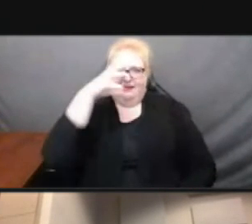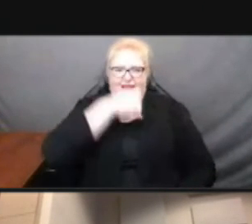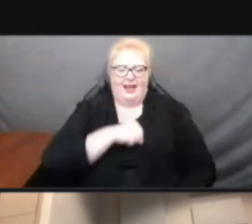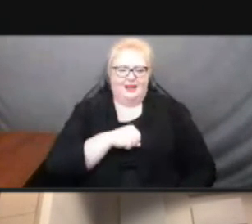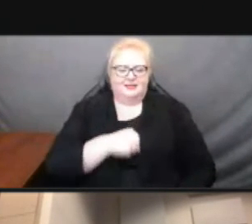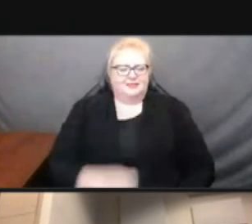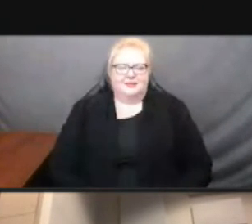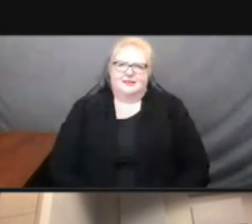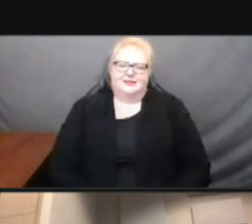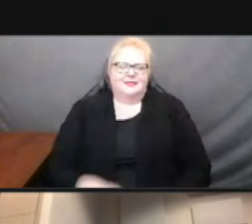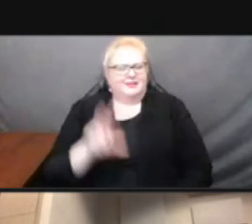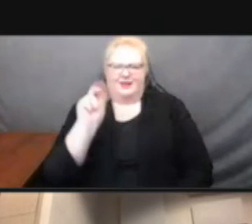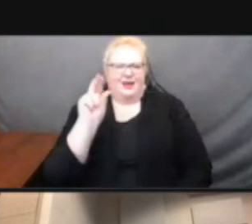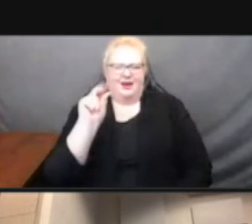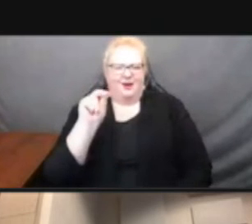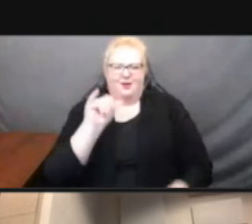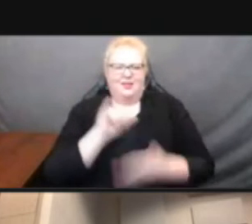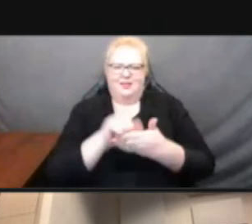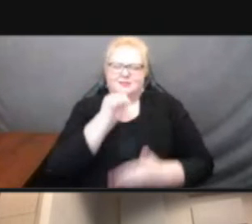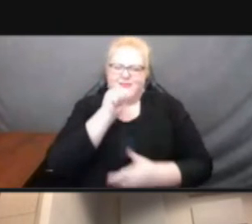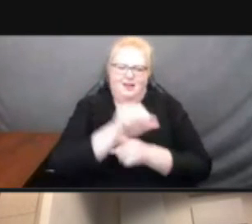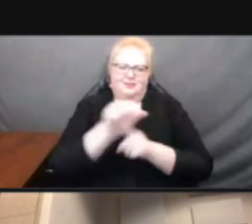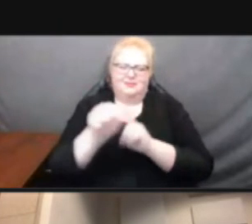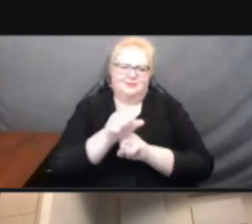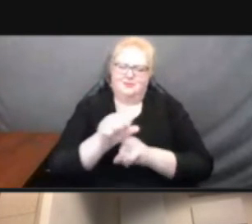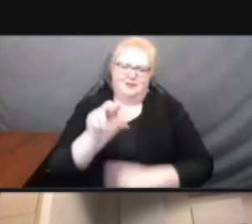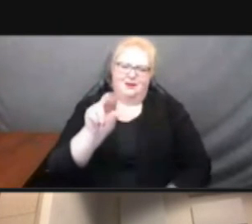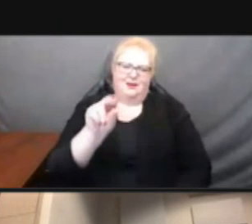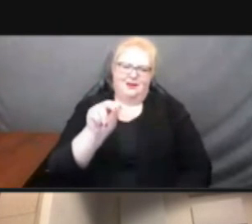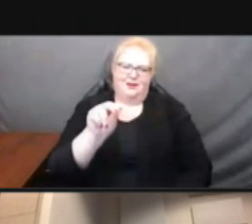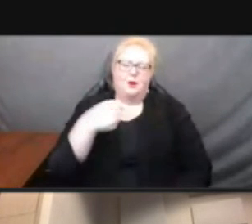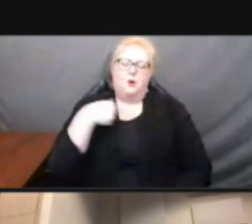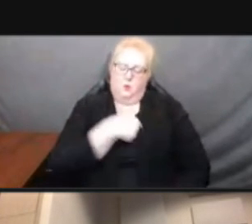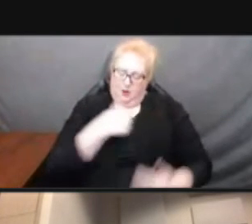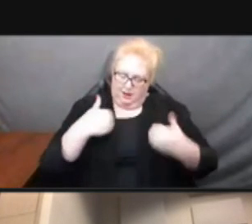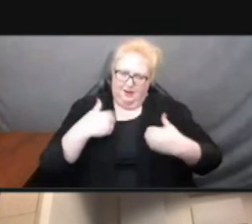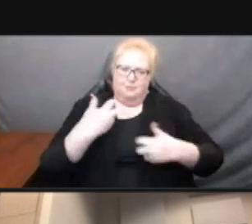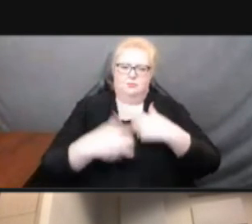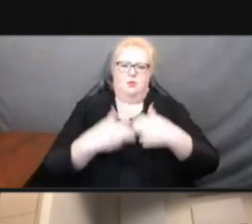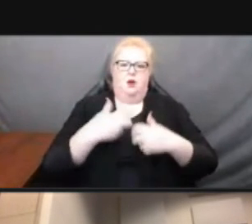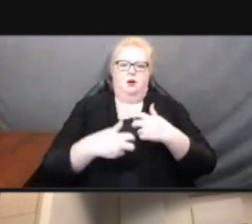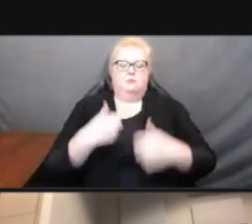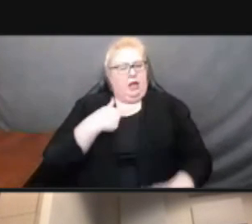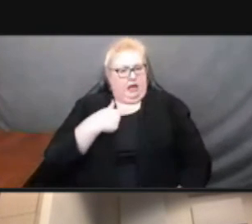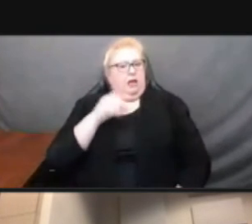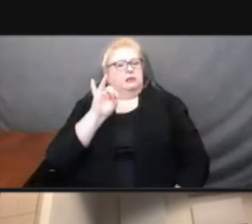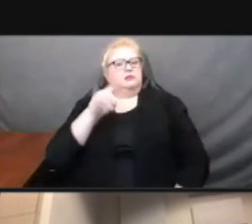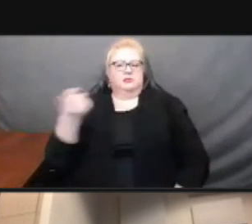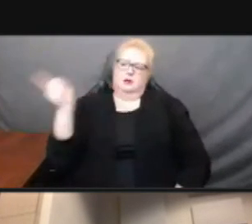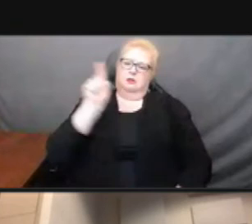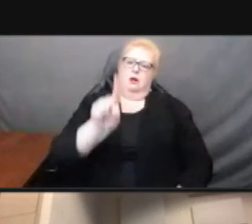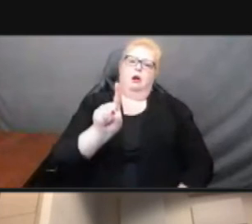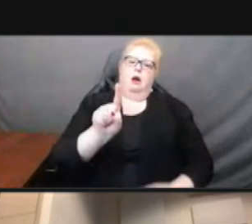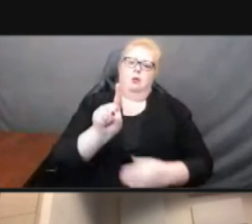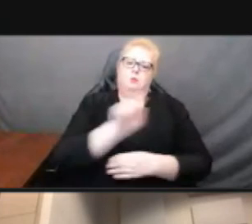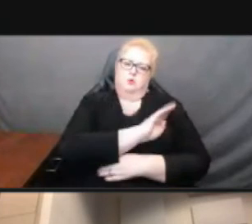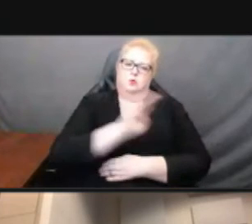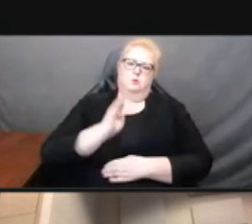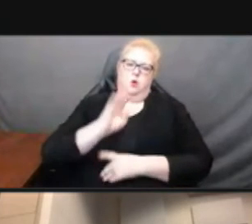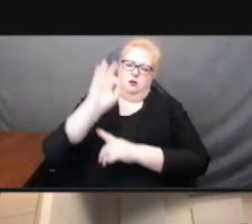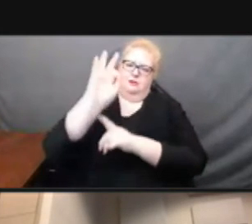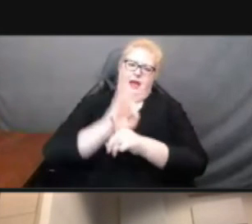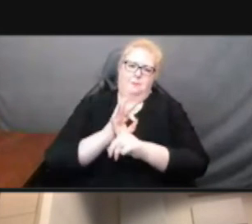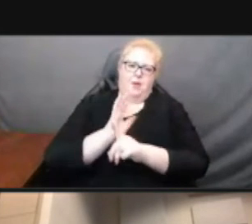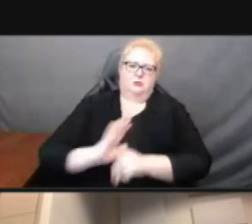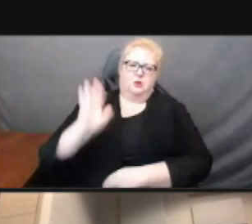that's not the case. We have some problems. I came to this board about 9 months ago, first part of the